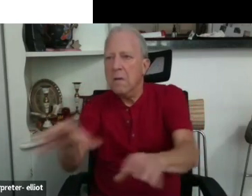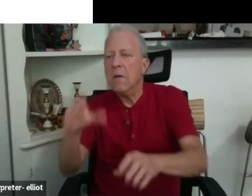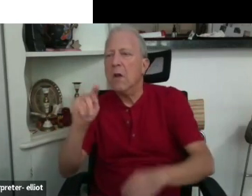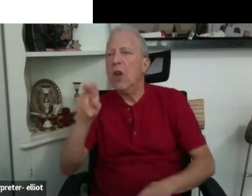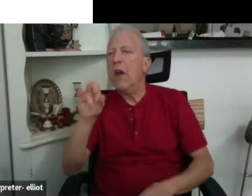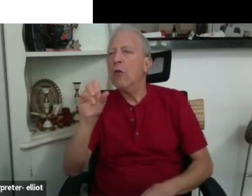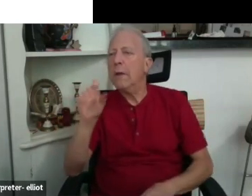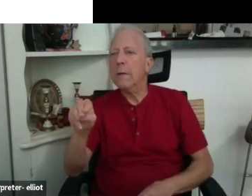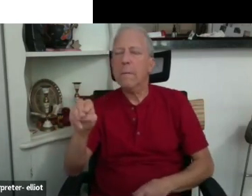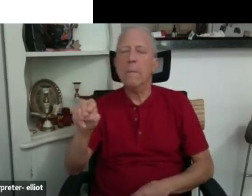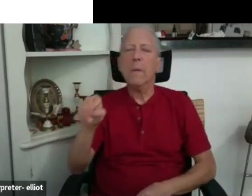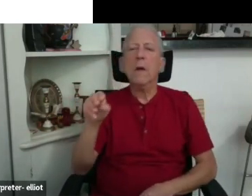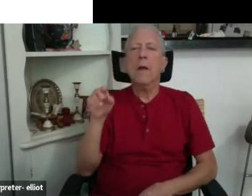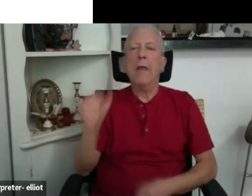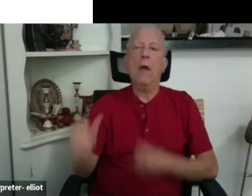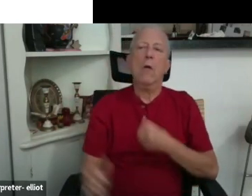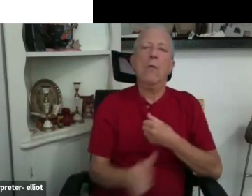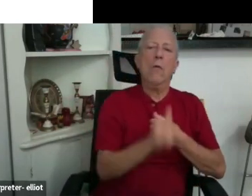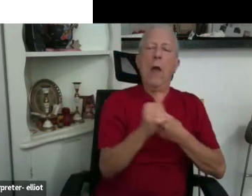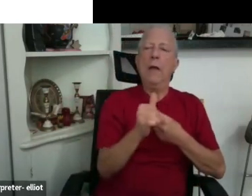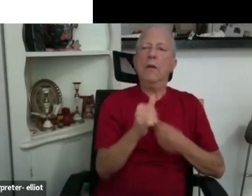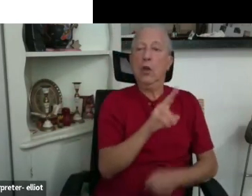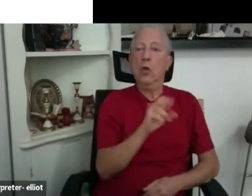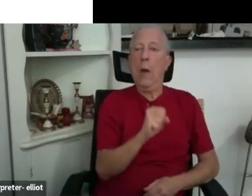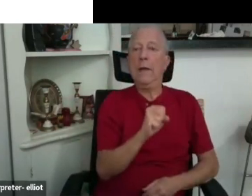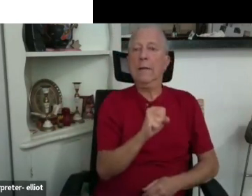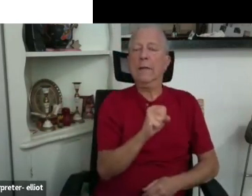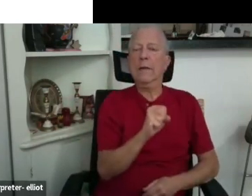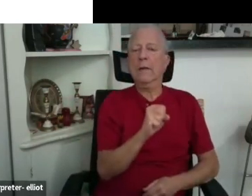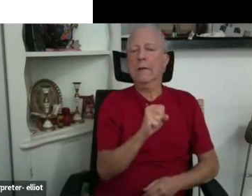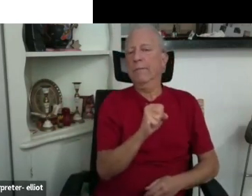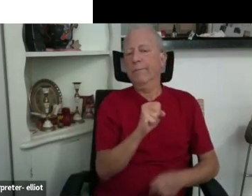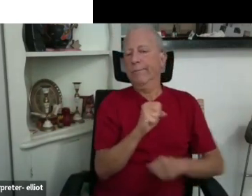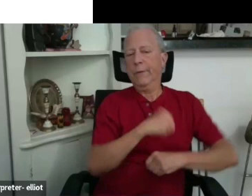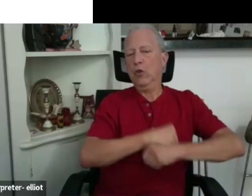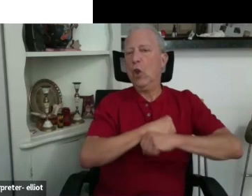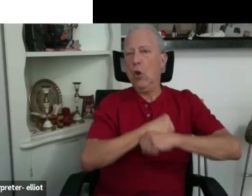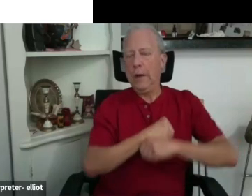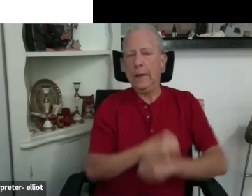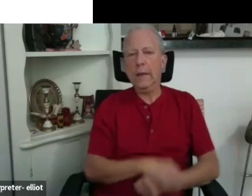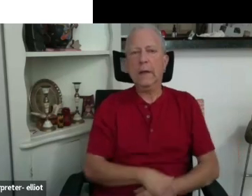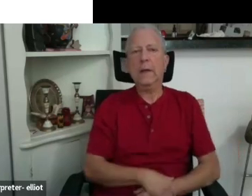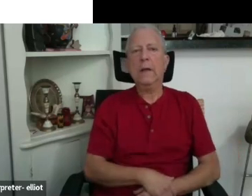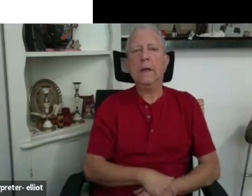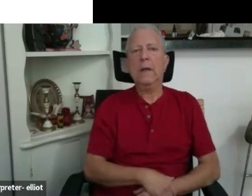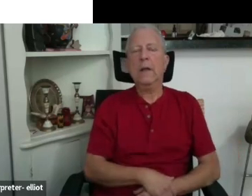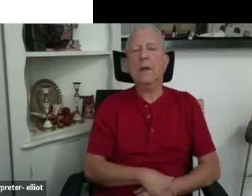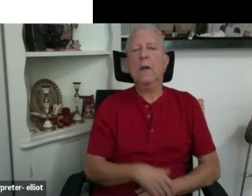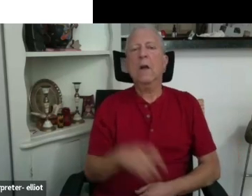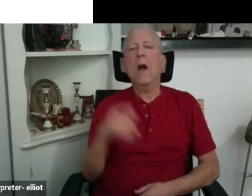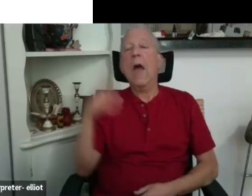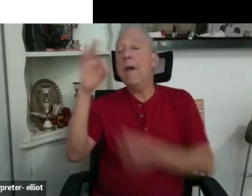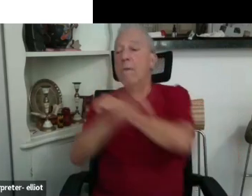activity that are a threat to US nationals or US national security. So in order to be a